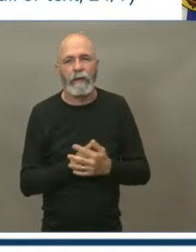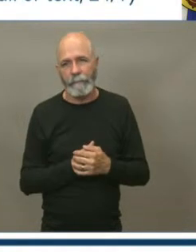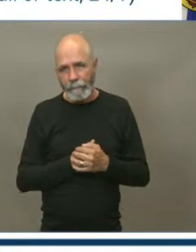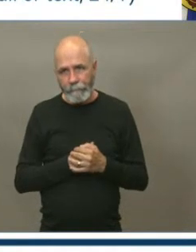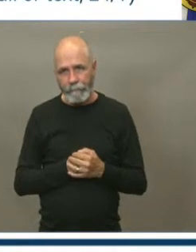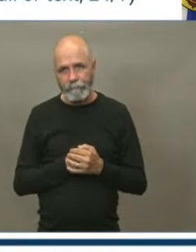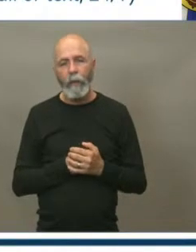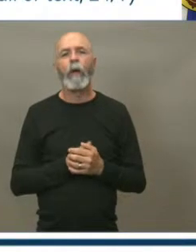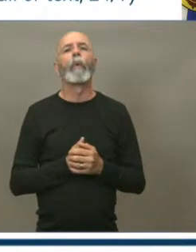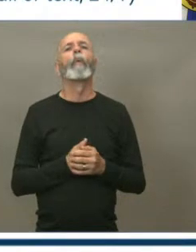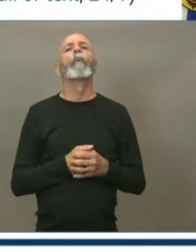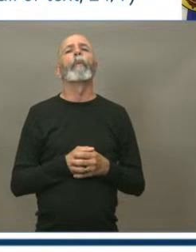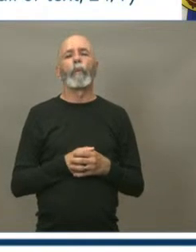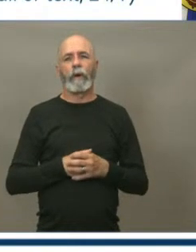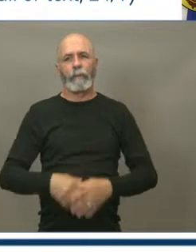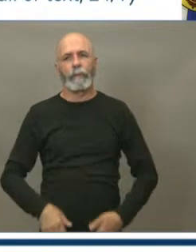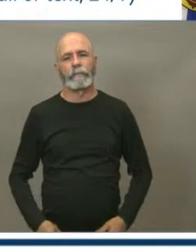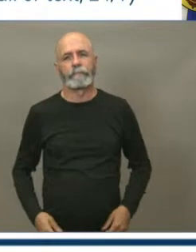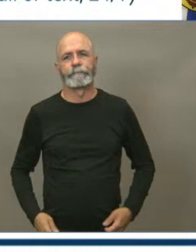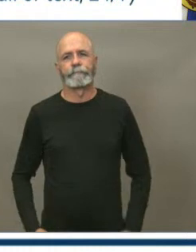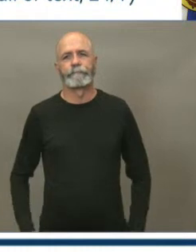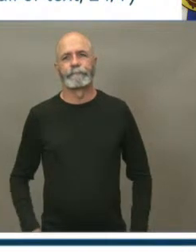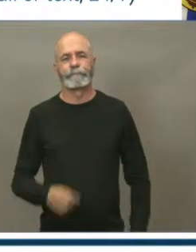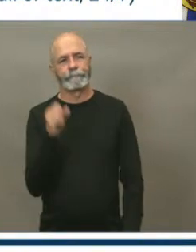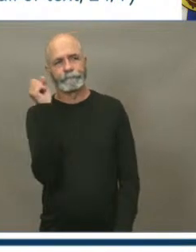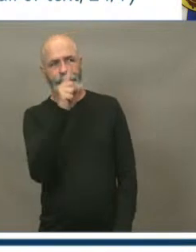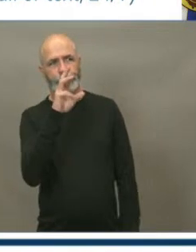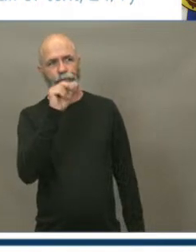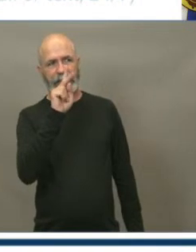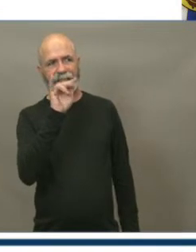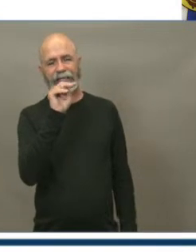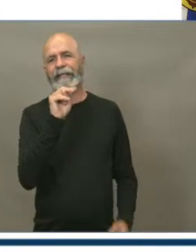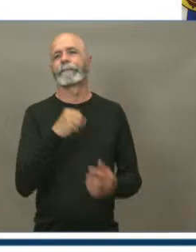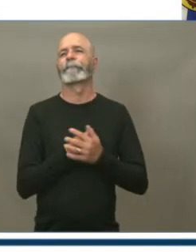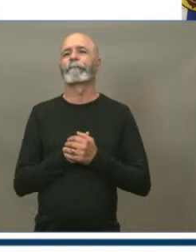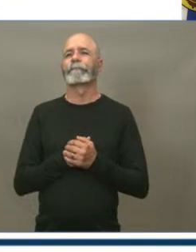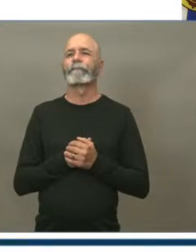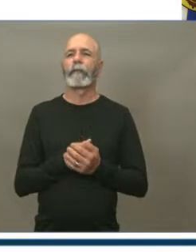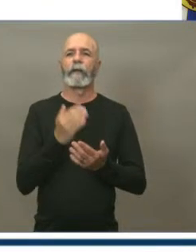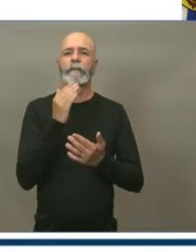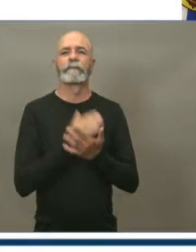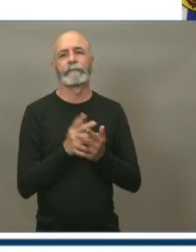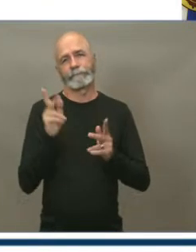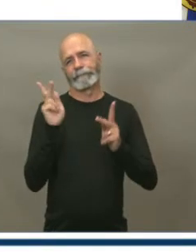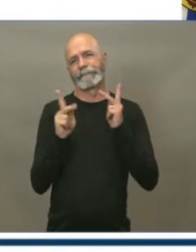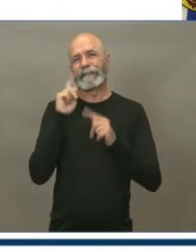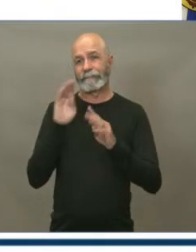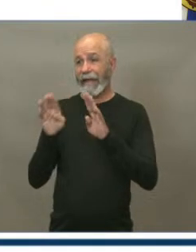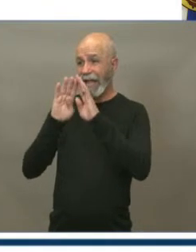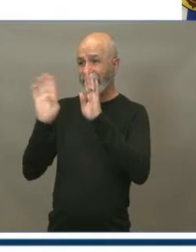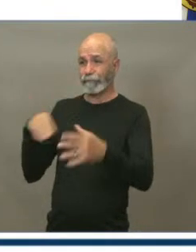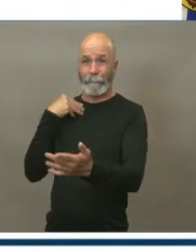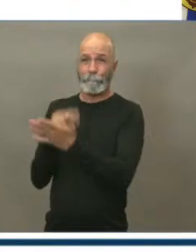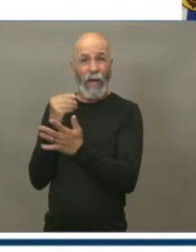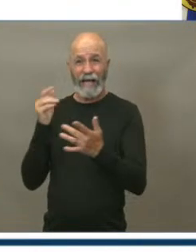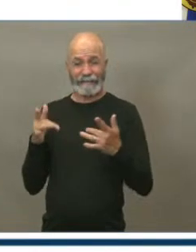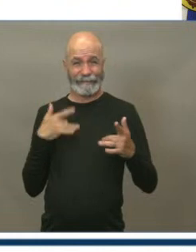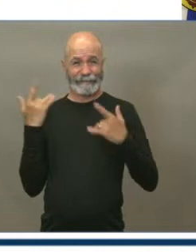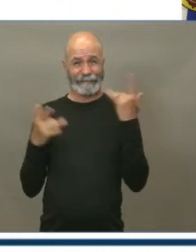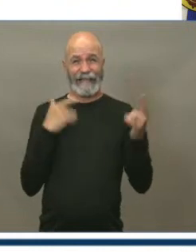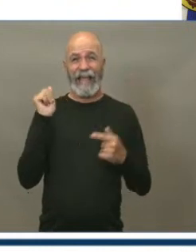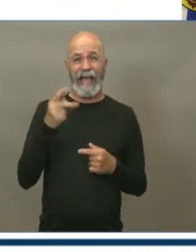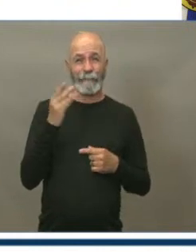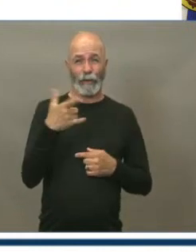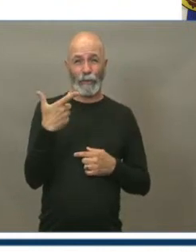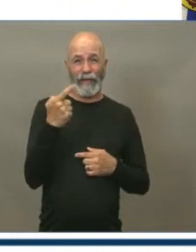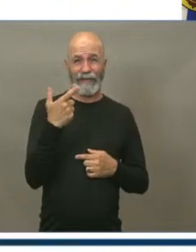Thank you. Premier, I know there's still a lot of worried people who bought a home before April 21st, and they have closing dates after